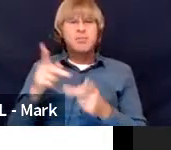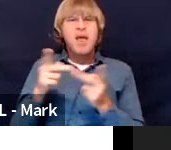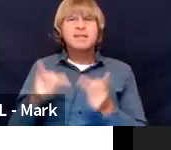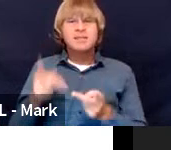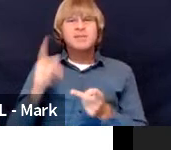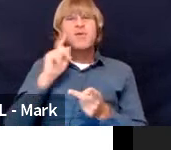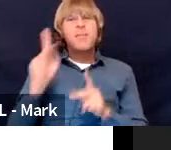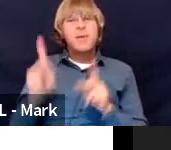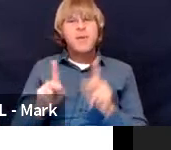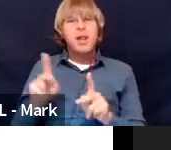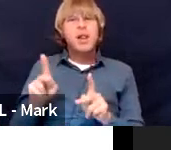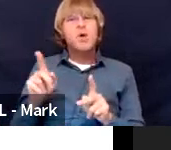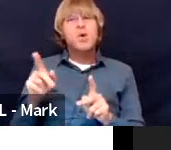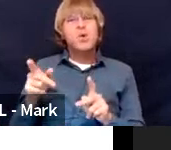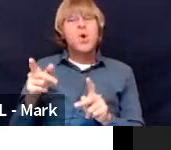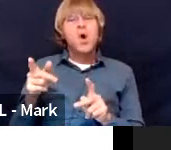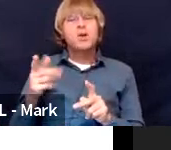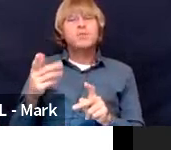people who are